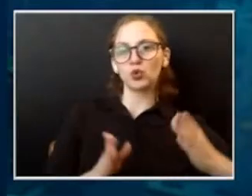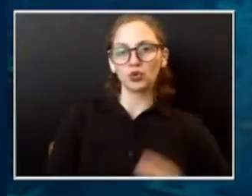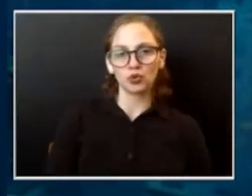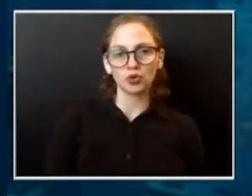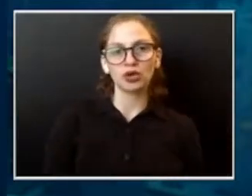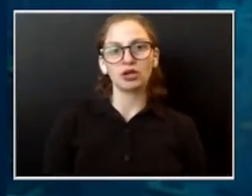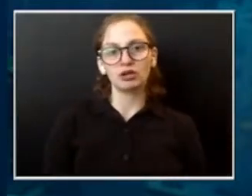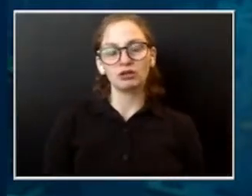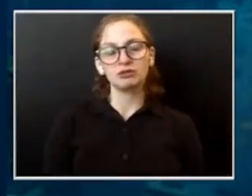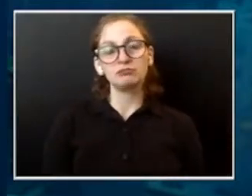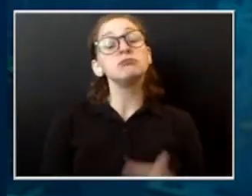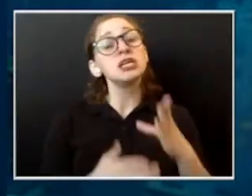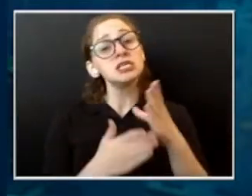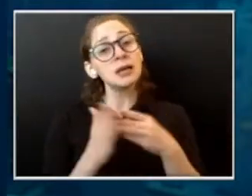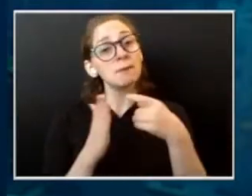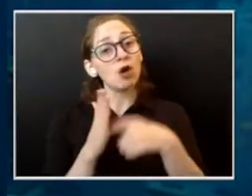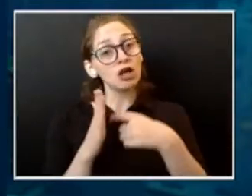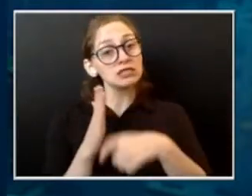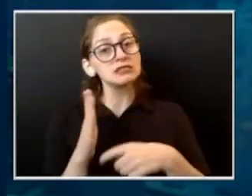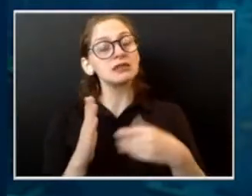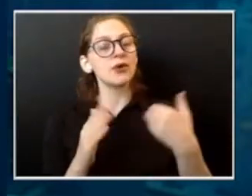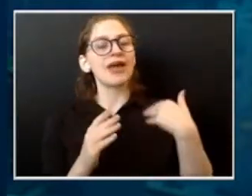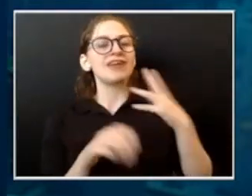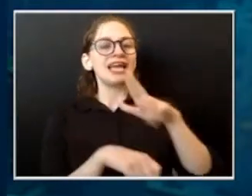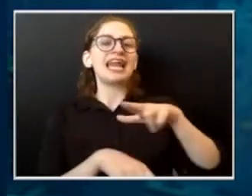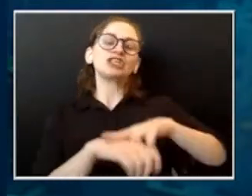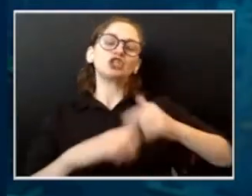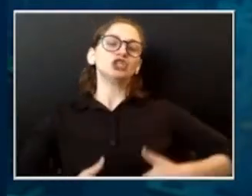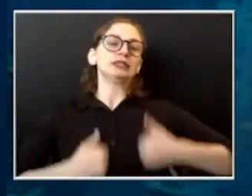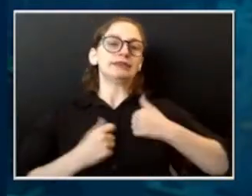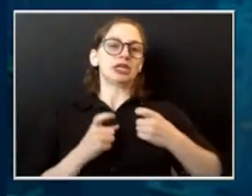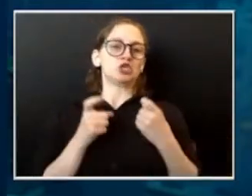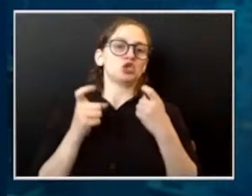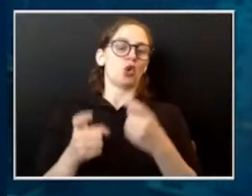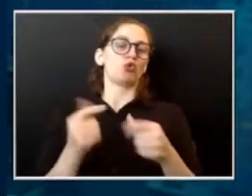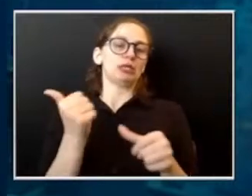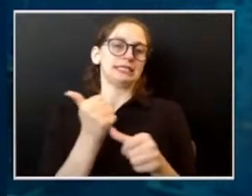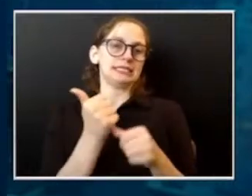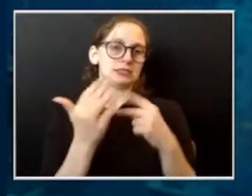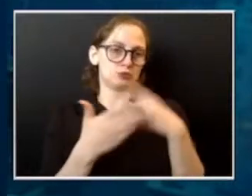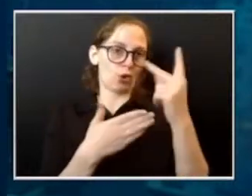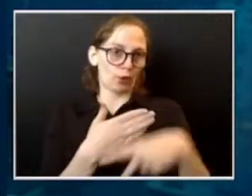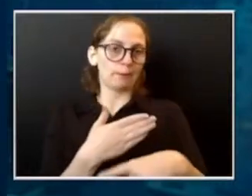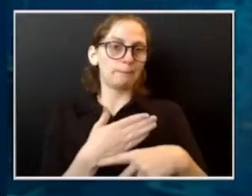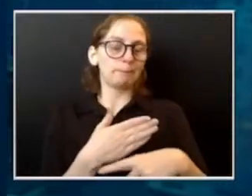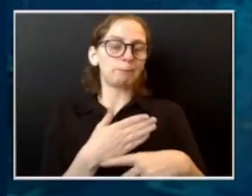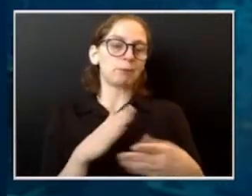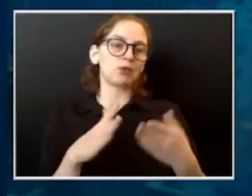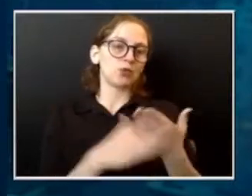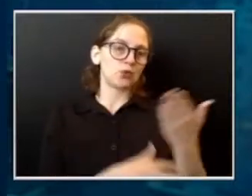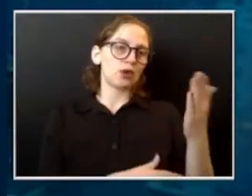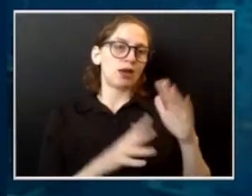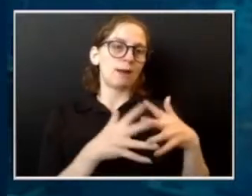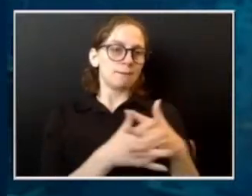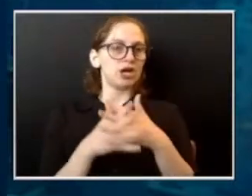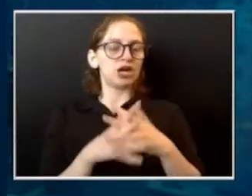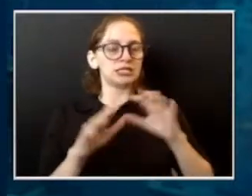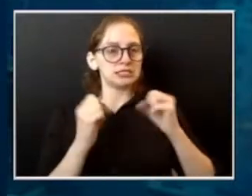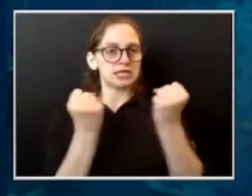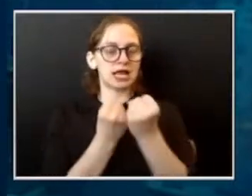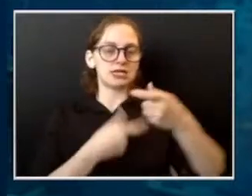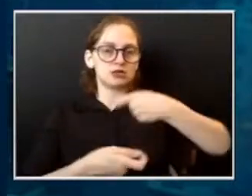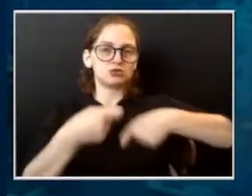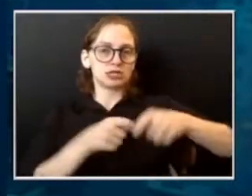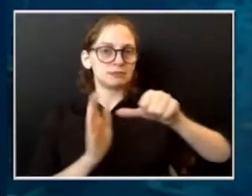a National Living Donor Assistance Program which runs through American Society of Transplant Surgeons, and that helps offset